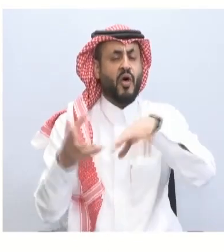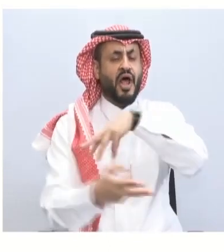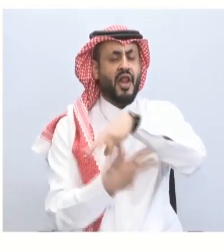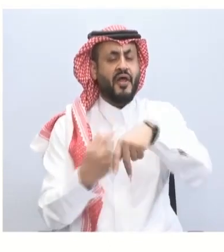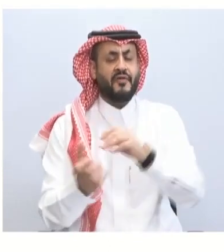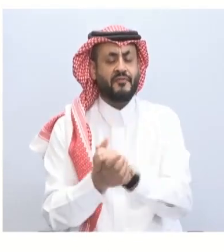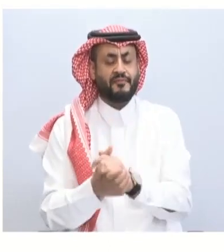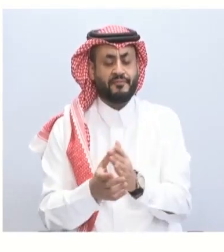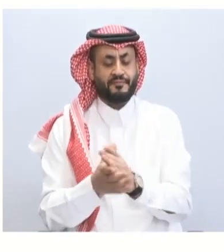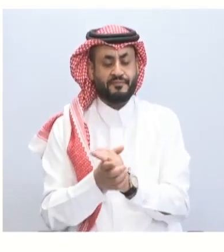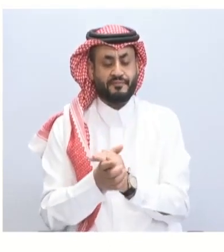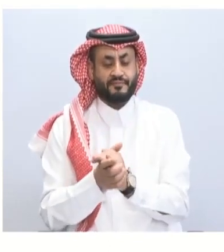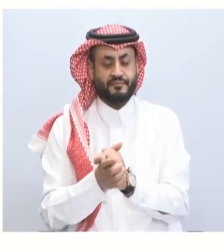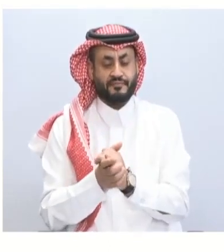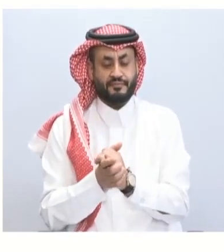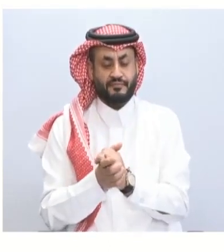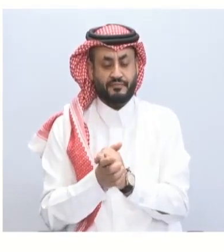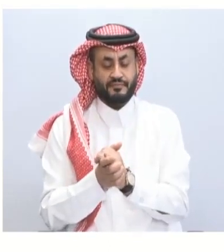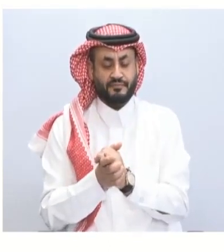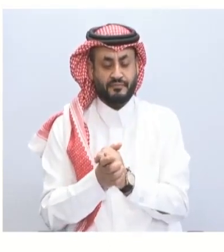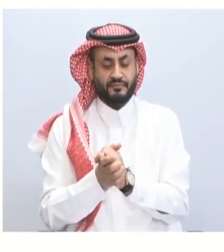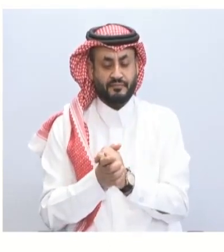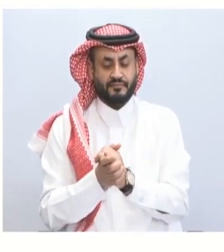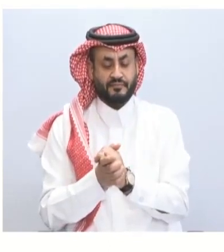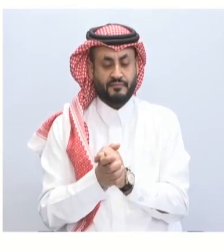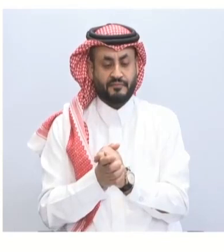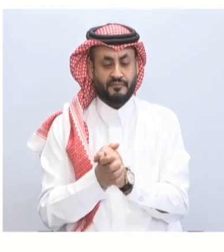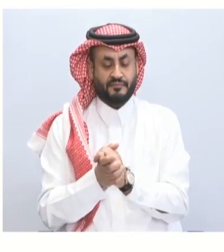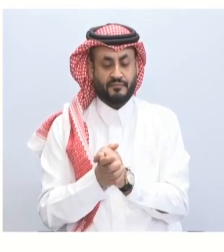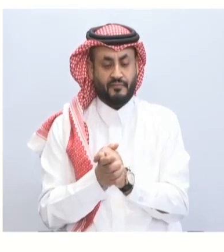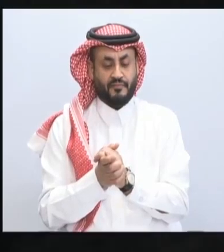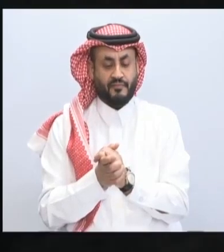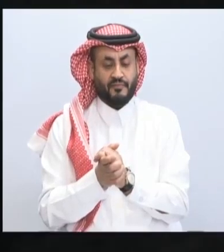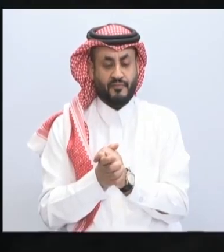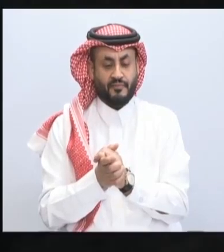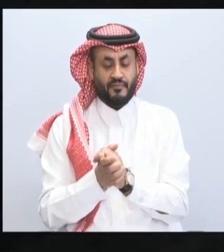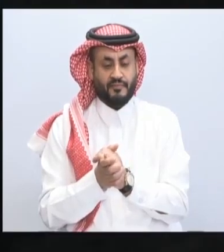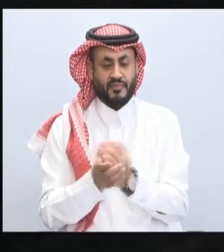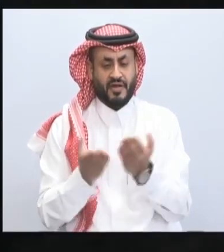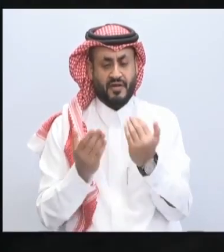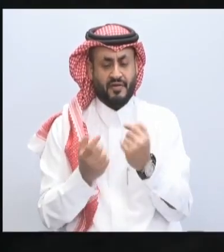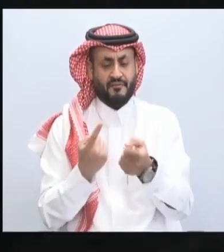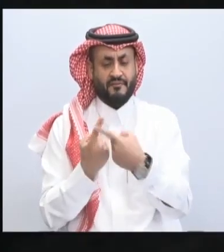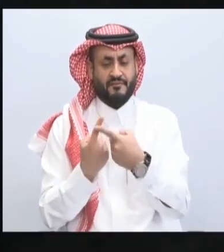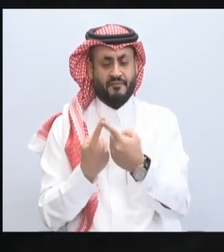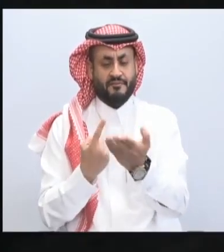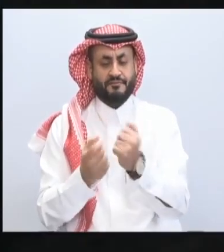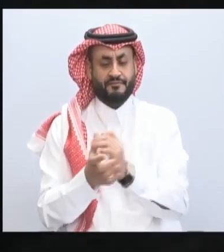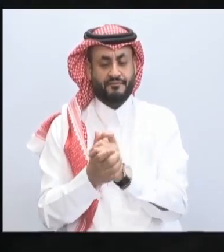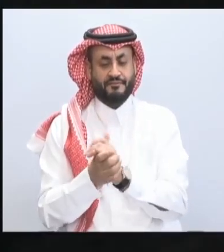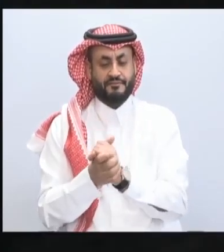identifying marker of generations that are natives to technology. Okay, let's go back to the first word. Now we have here the